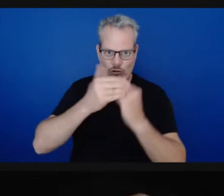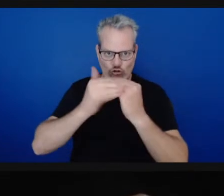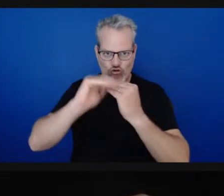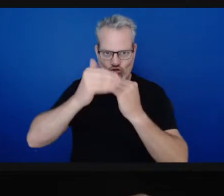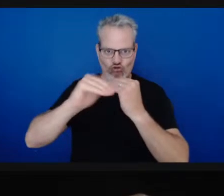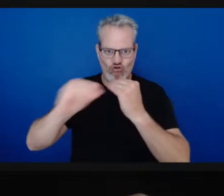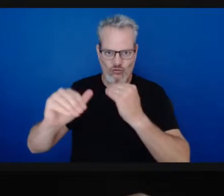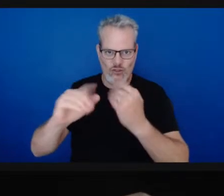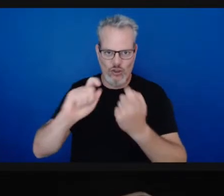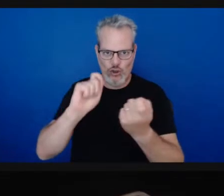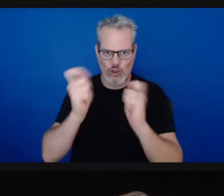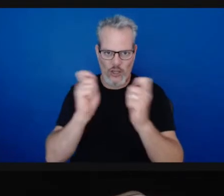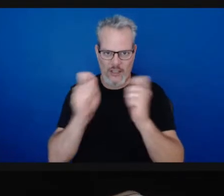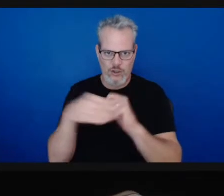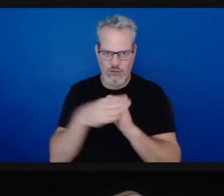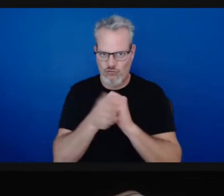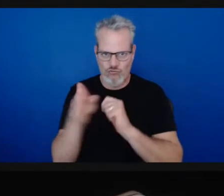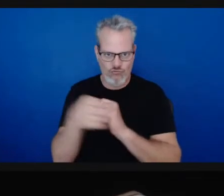as well.